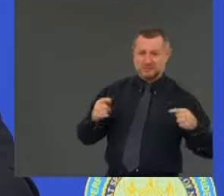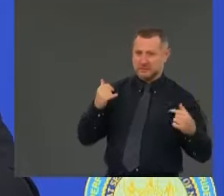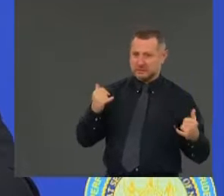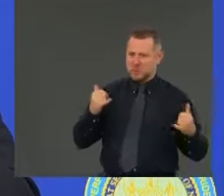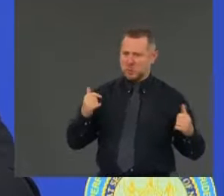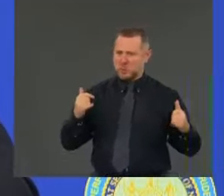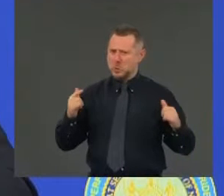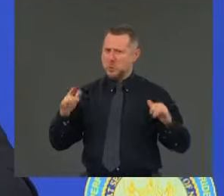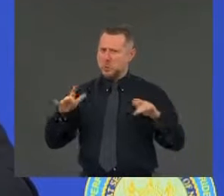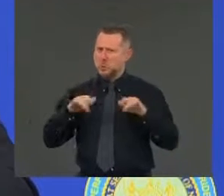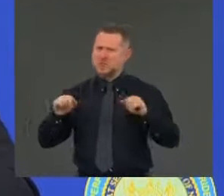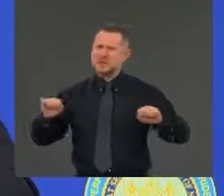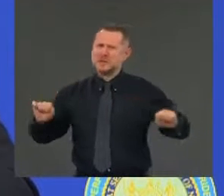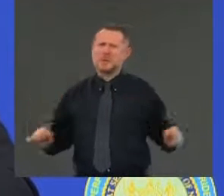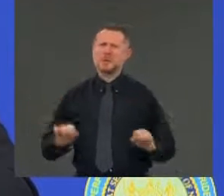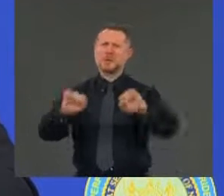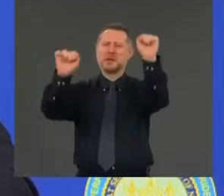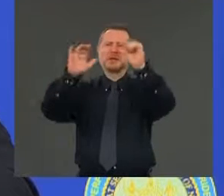before,